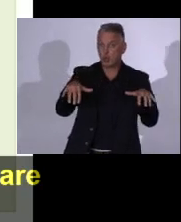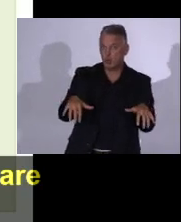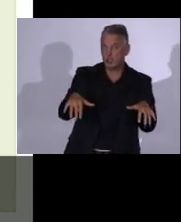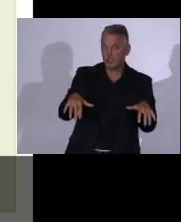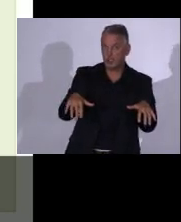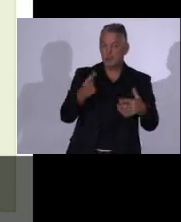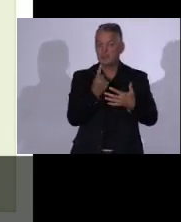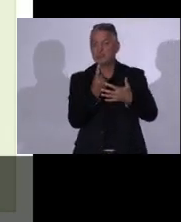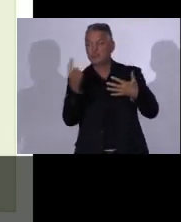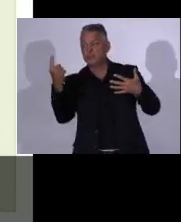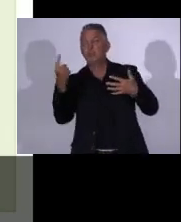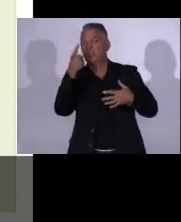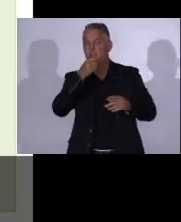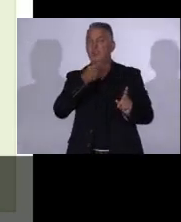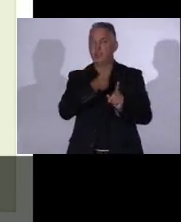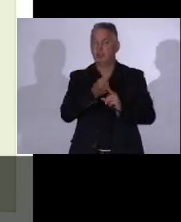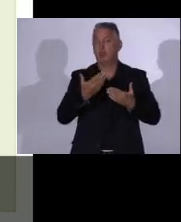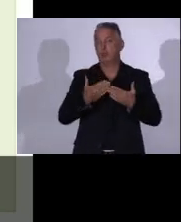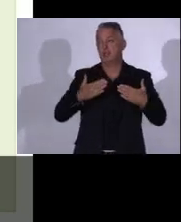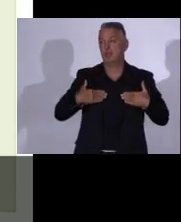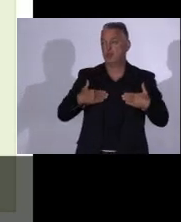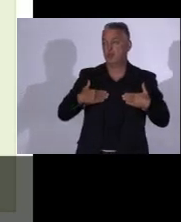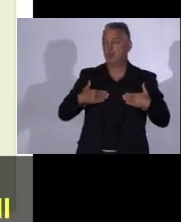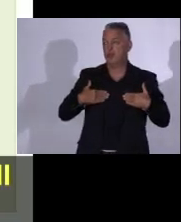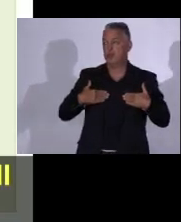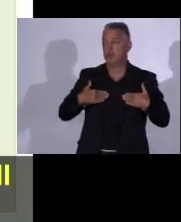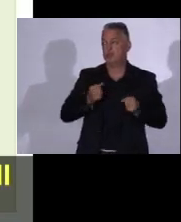does impact on your health and will contribute to an early death.